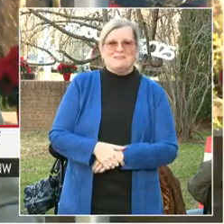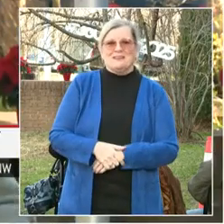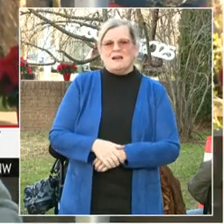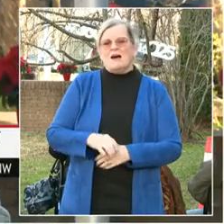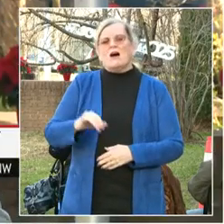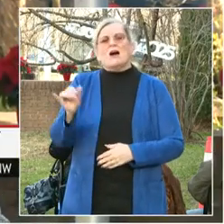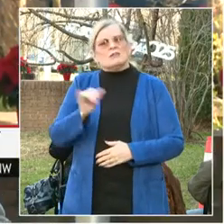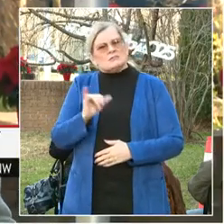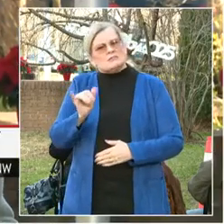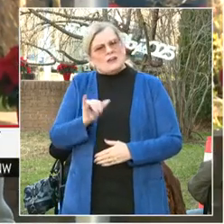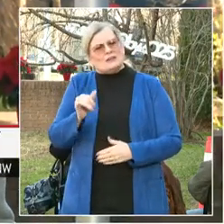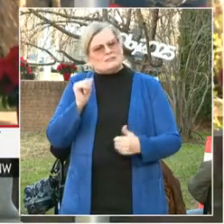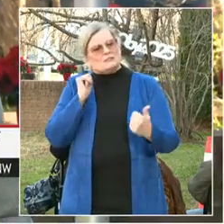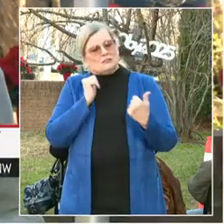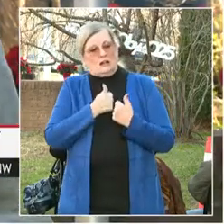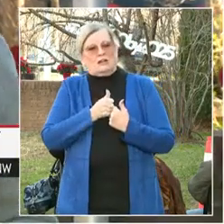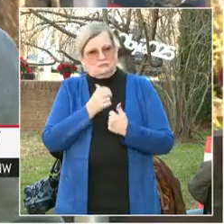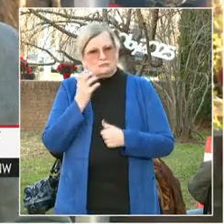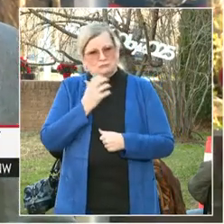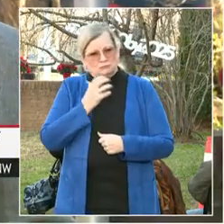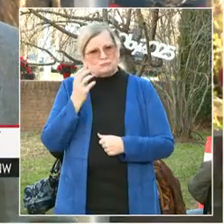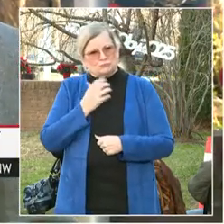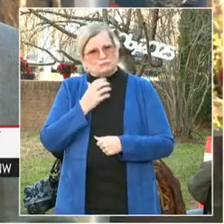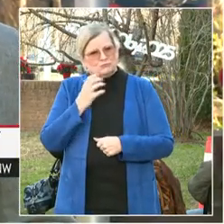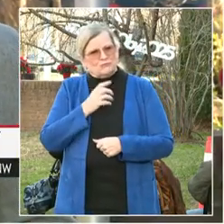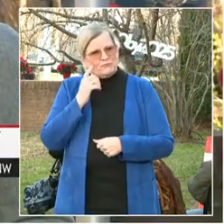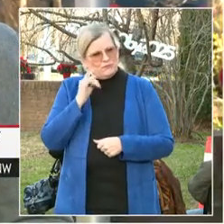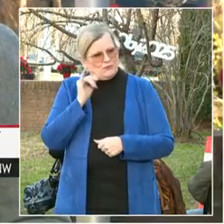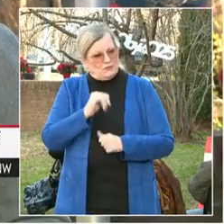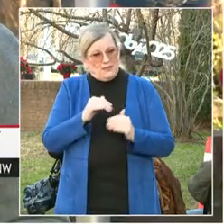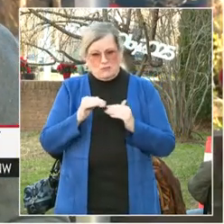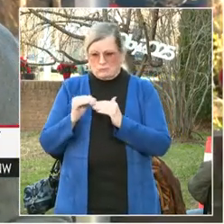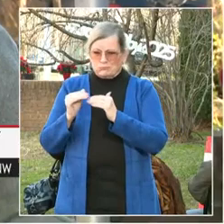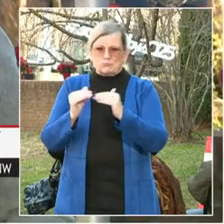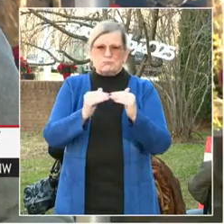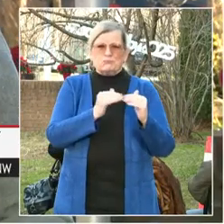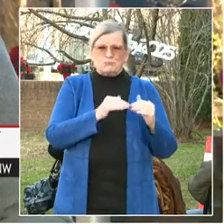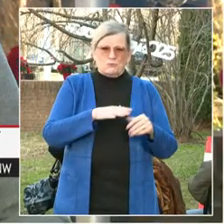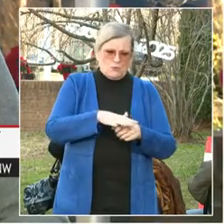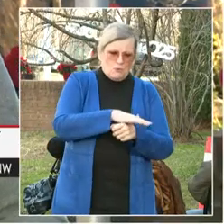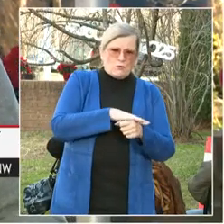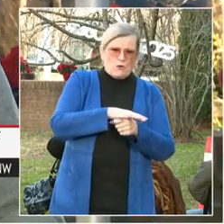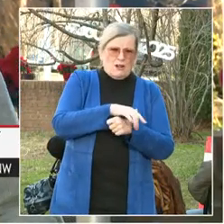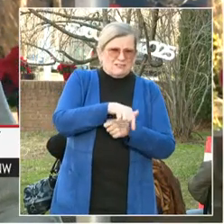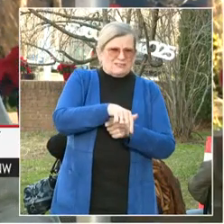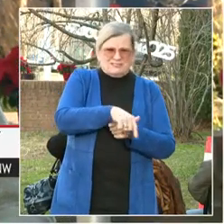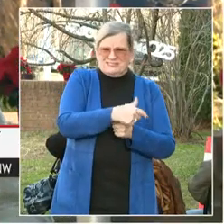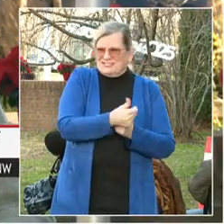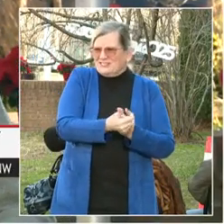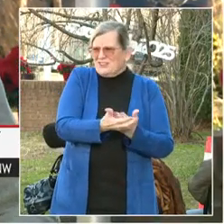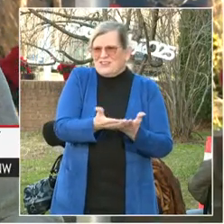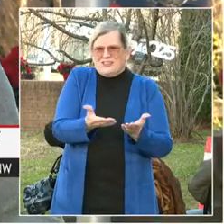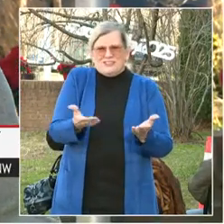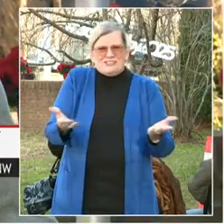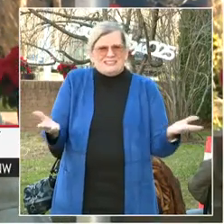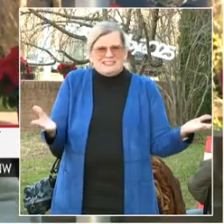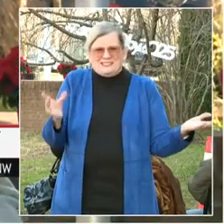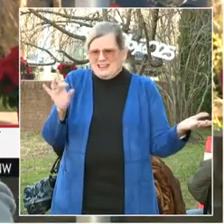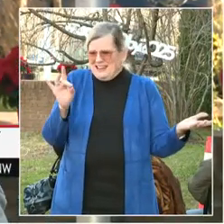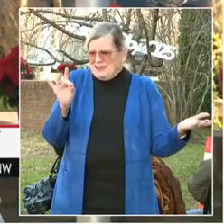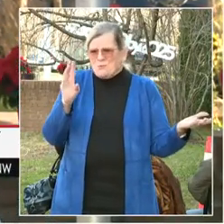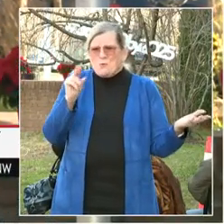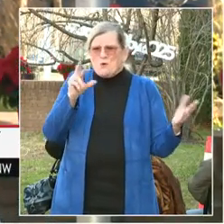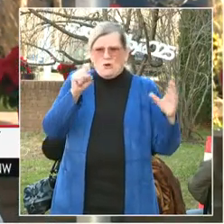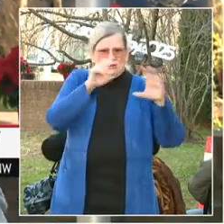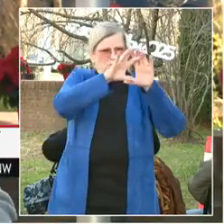make that happen across all 8 wards of Washington, D.C. And we set a goal, and we were